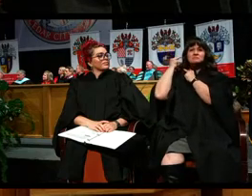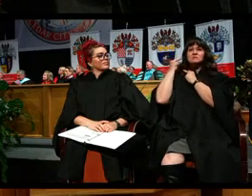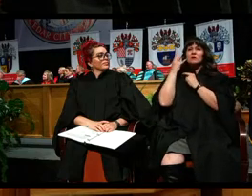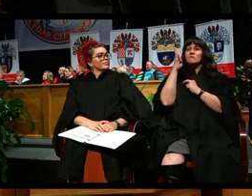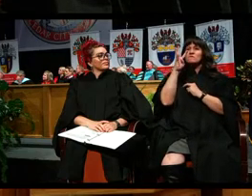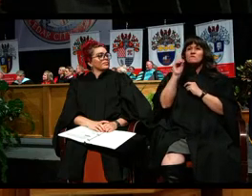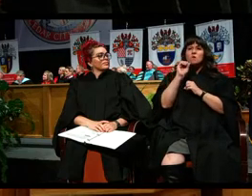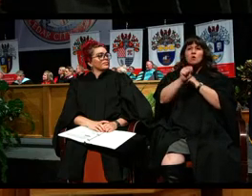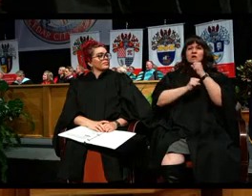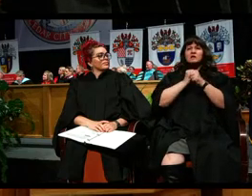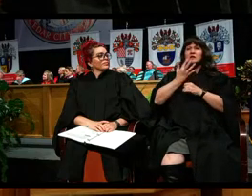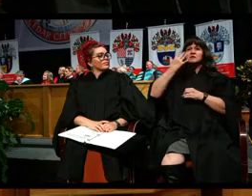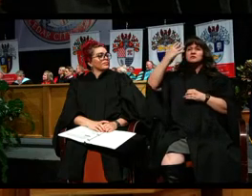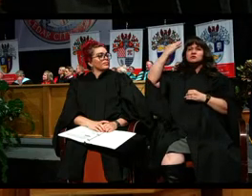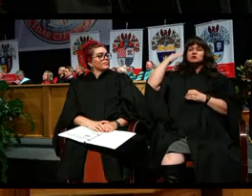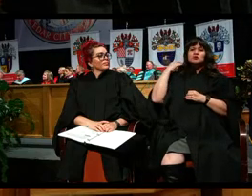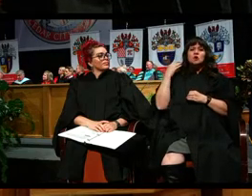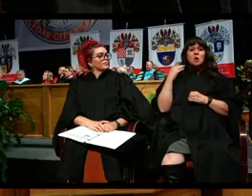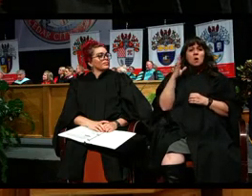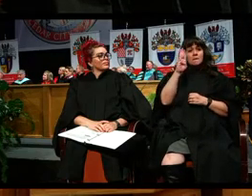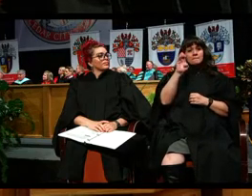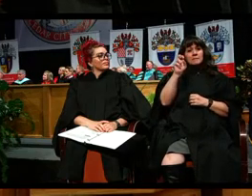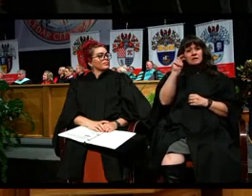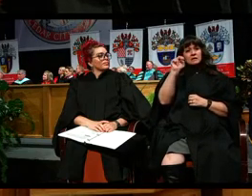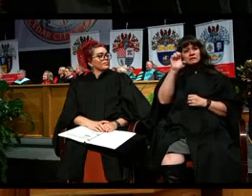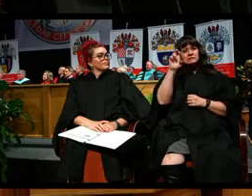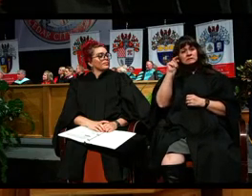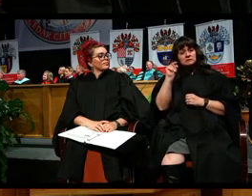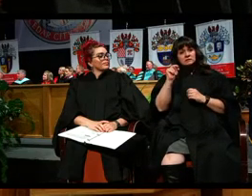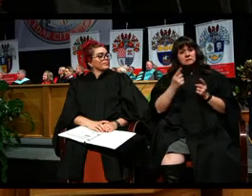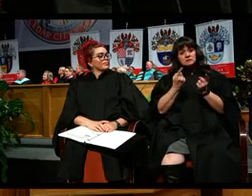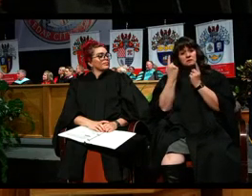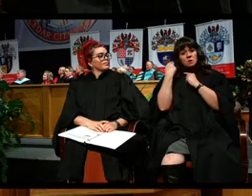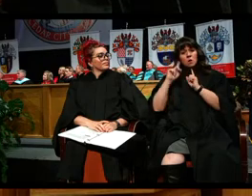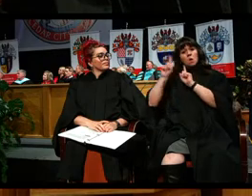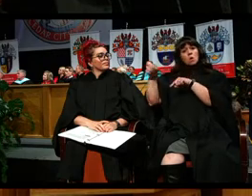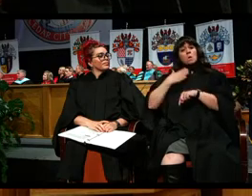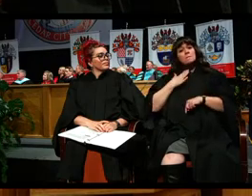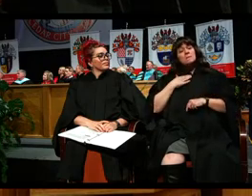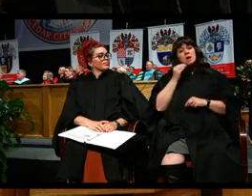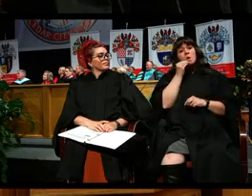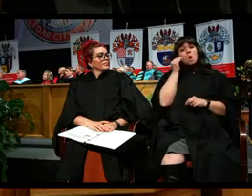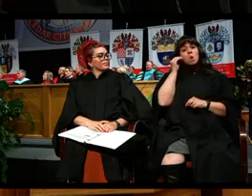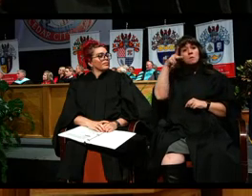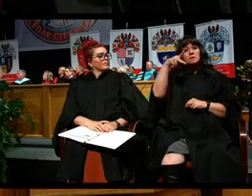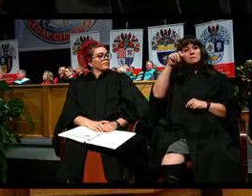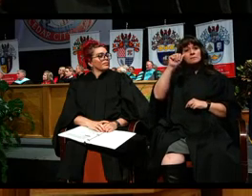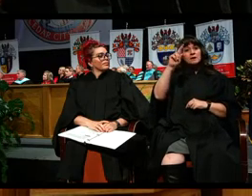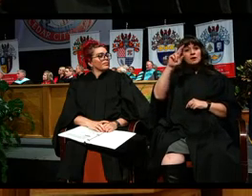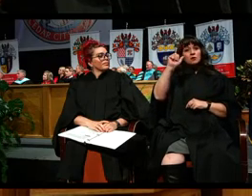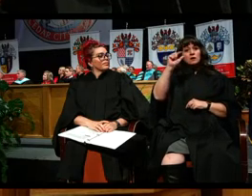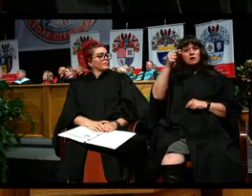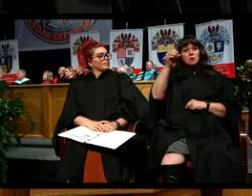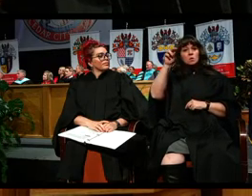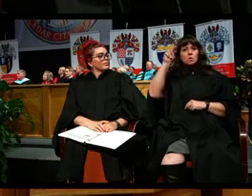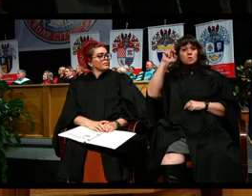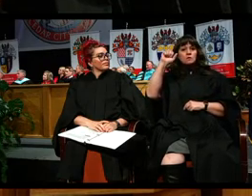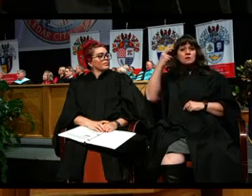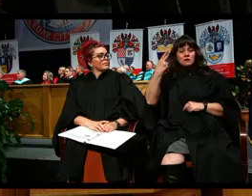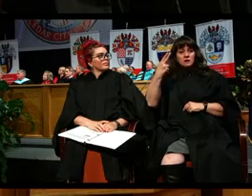ago when the Benson family came to our home in Paraguna for dinner, and we had several